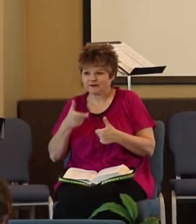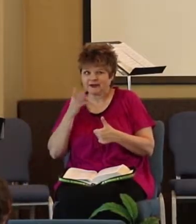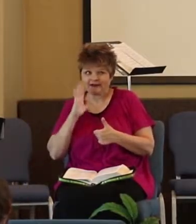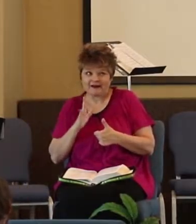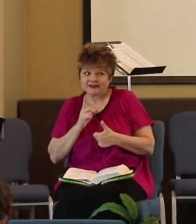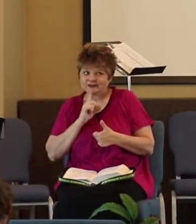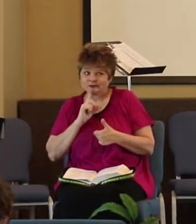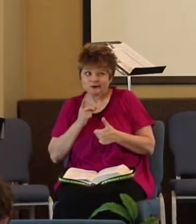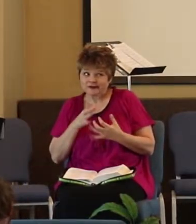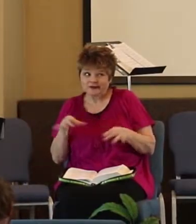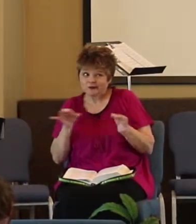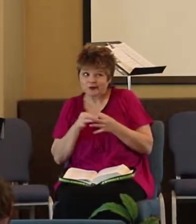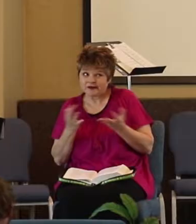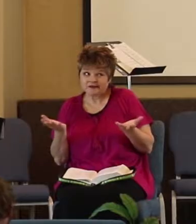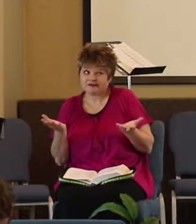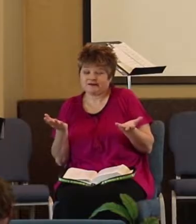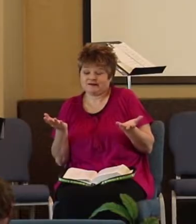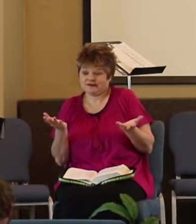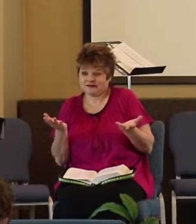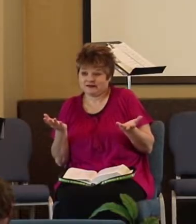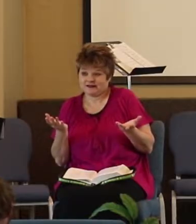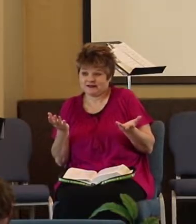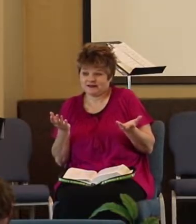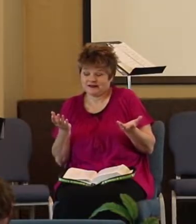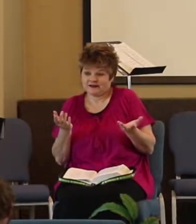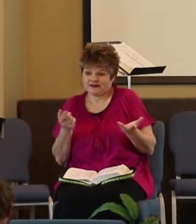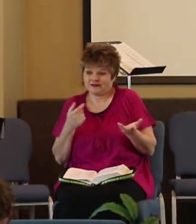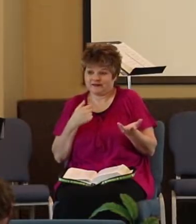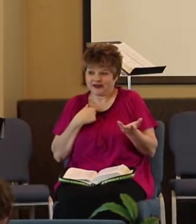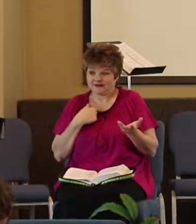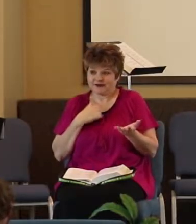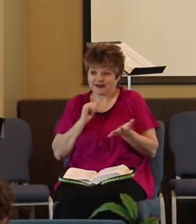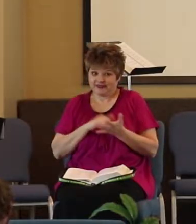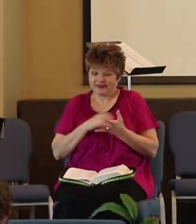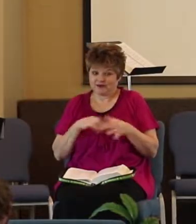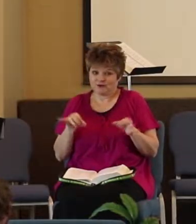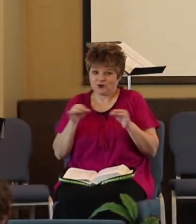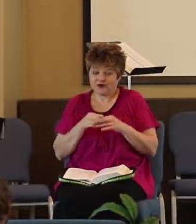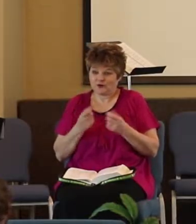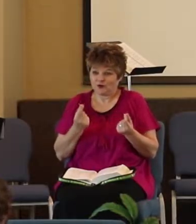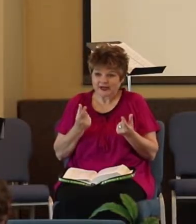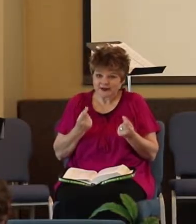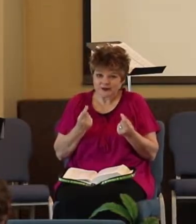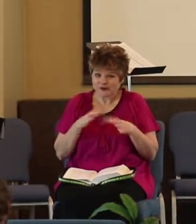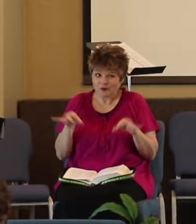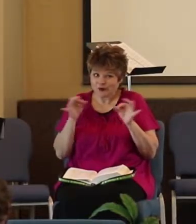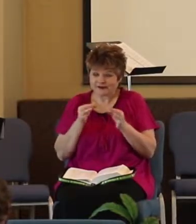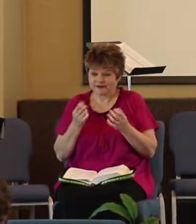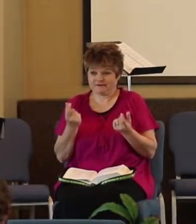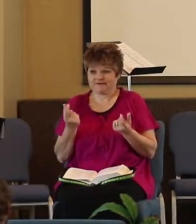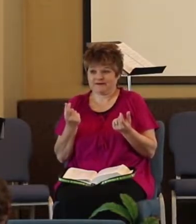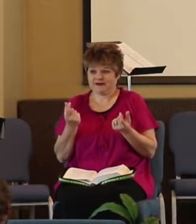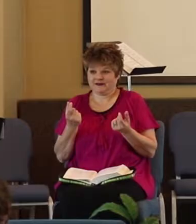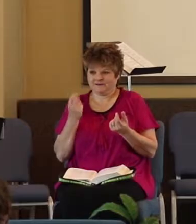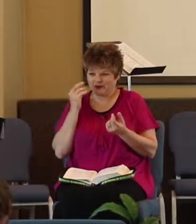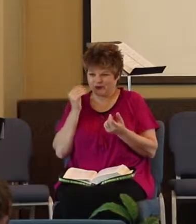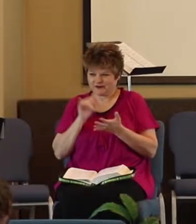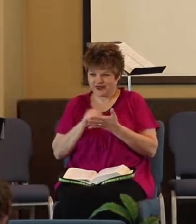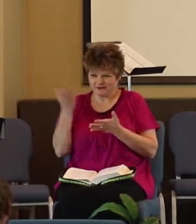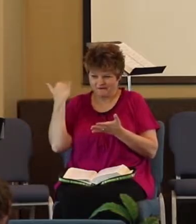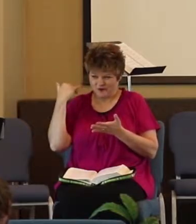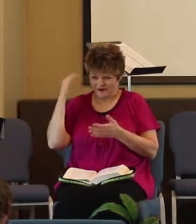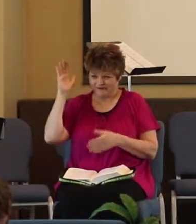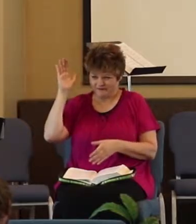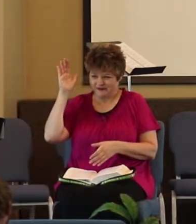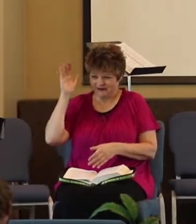really make a difference? Do I really matter? Does what I do matter? Have you ever wondered that? Raise